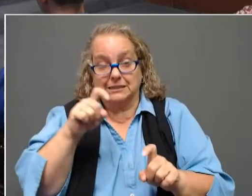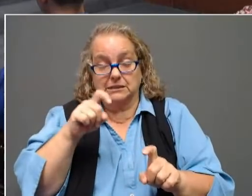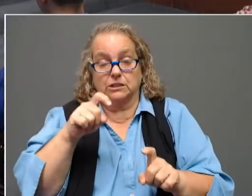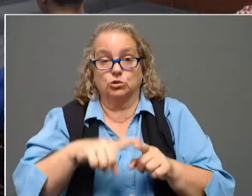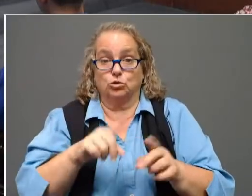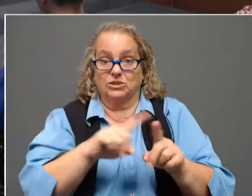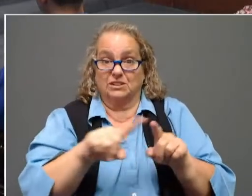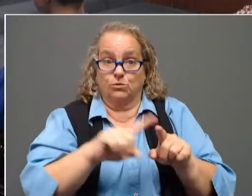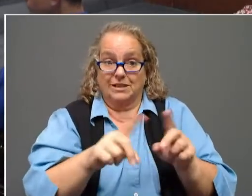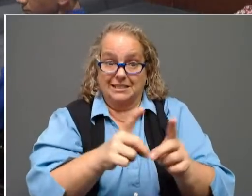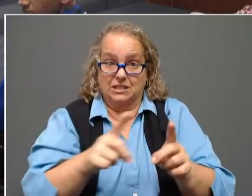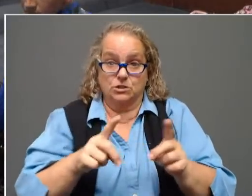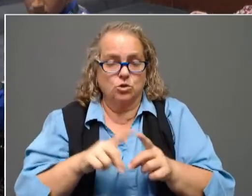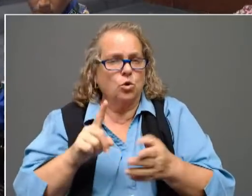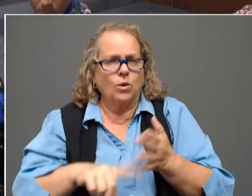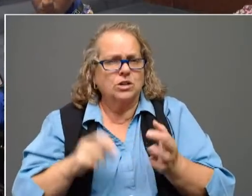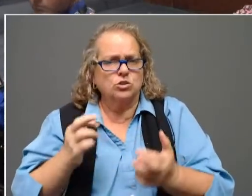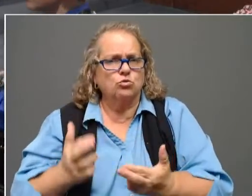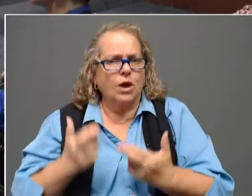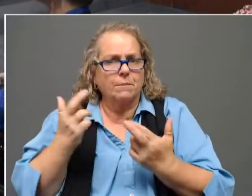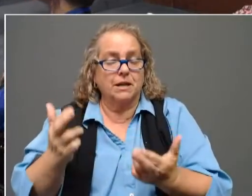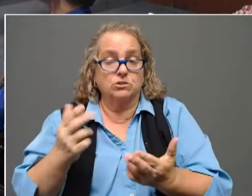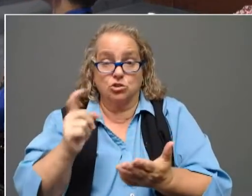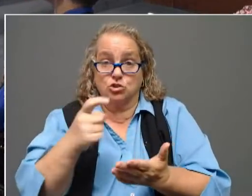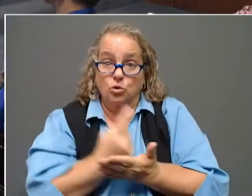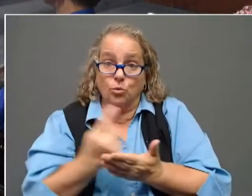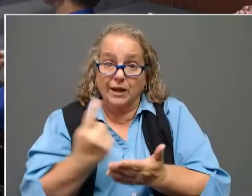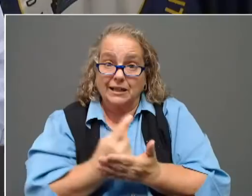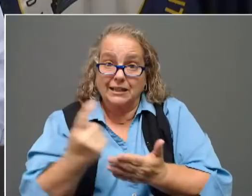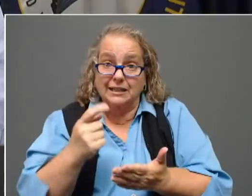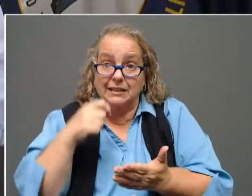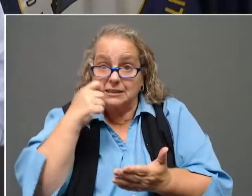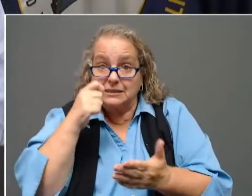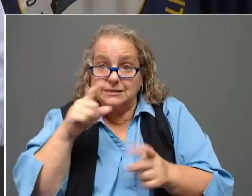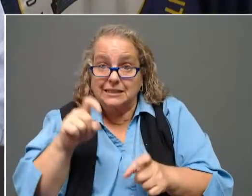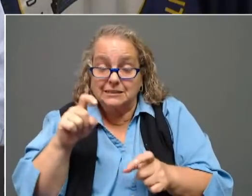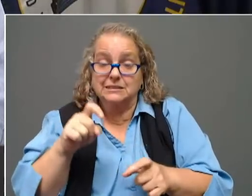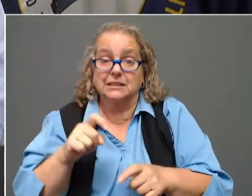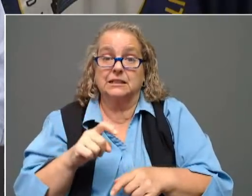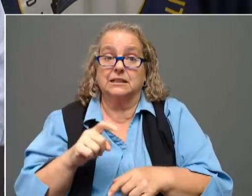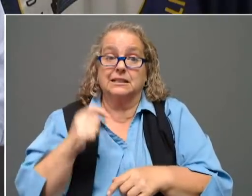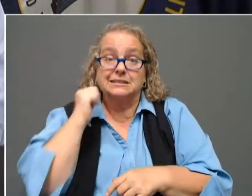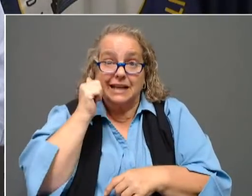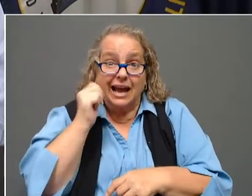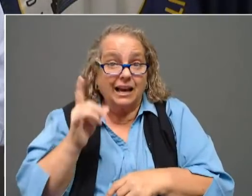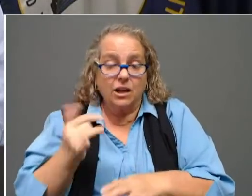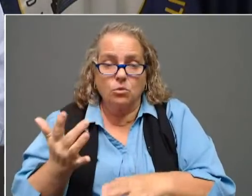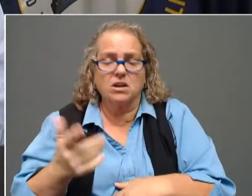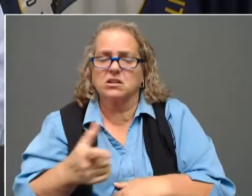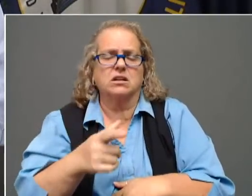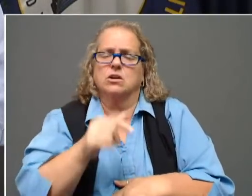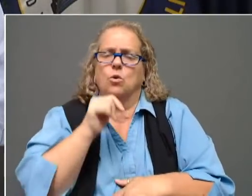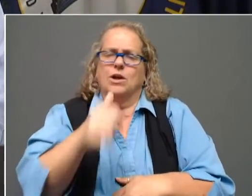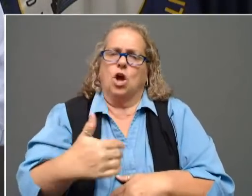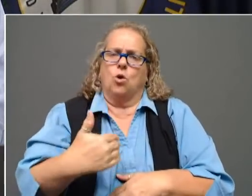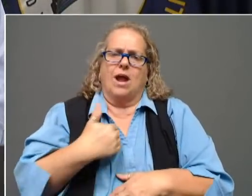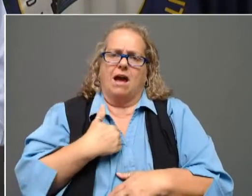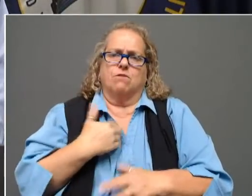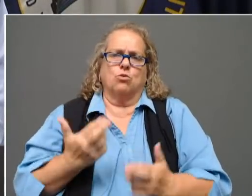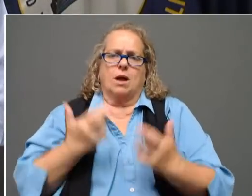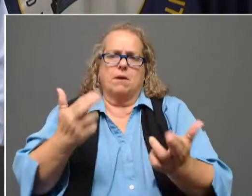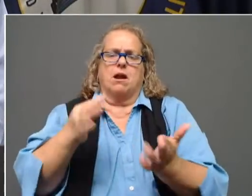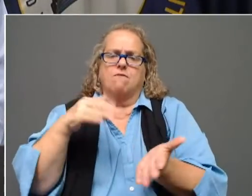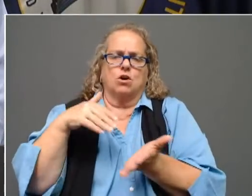as testing? Is it regular, weekly, daily? We don't have a frequency out, but